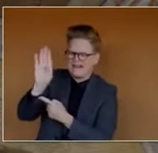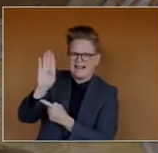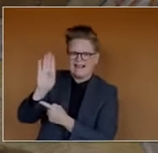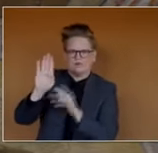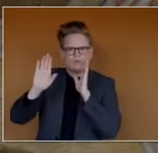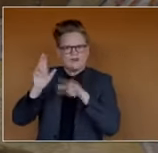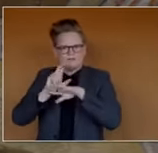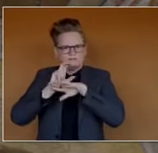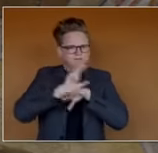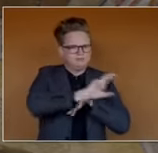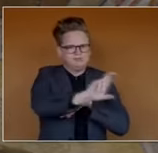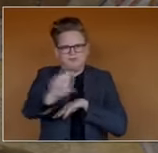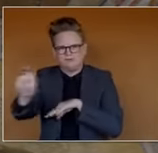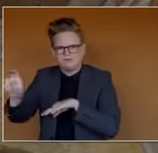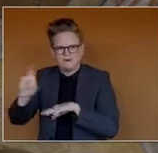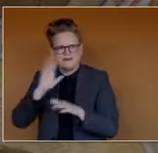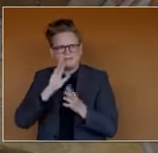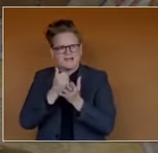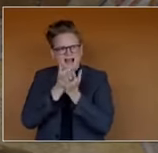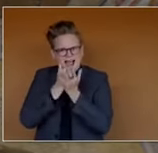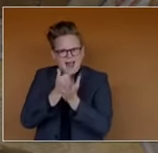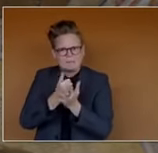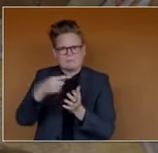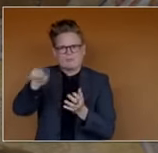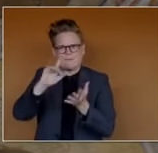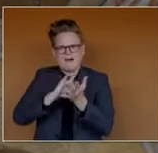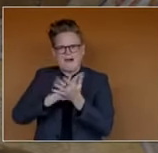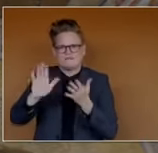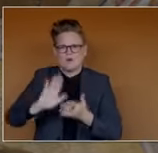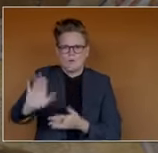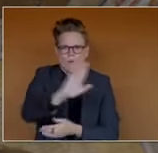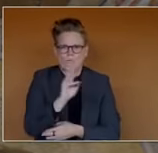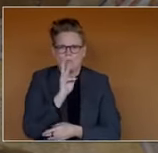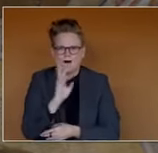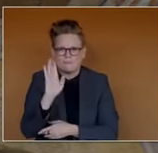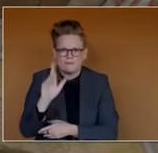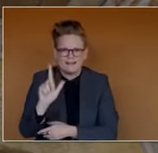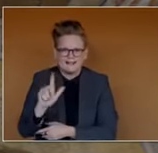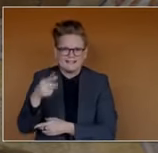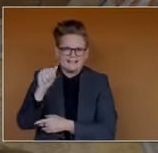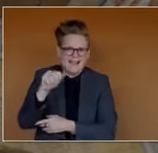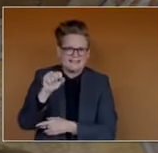off water, gas, and electricity needs.